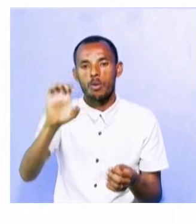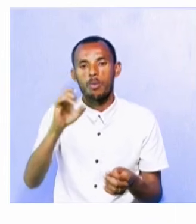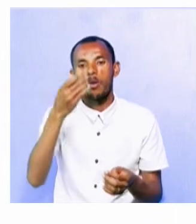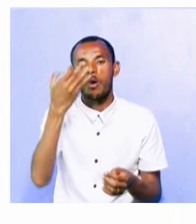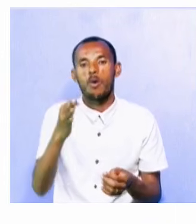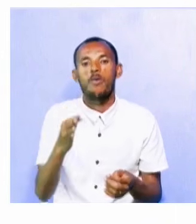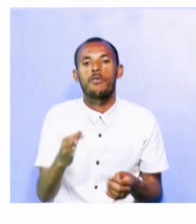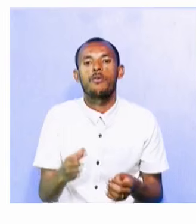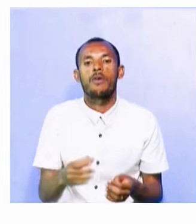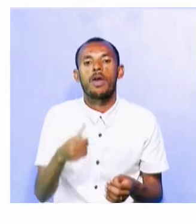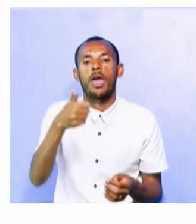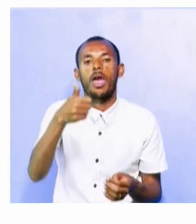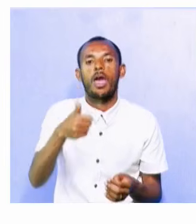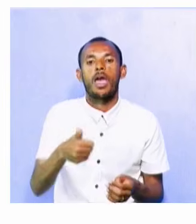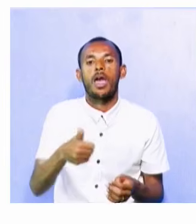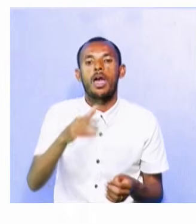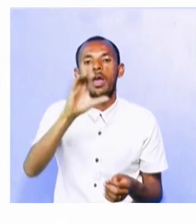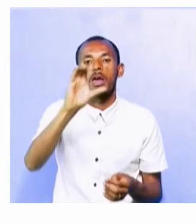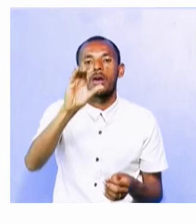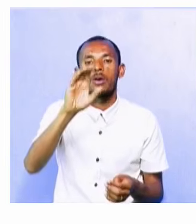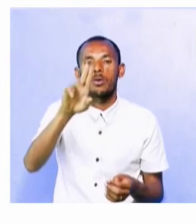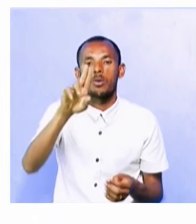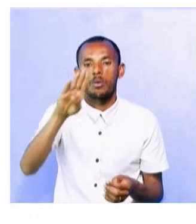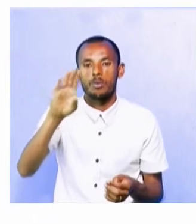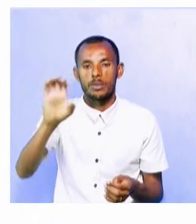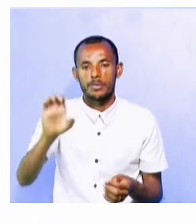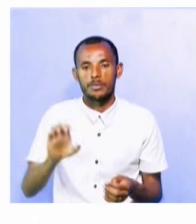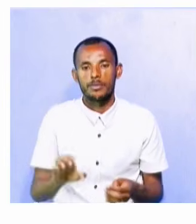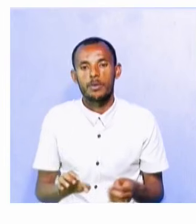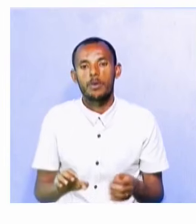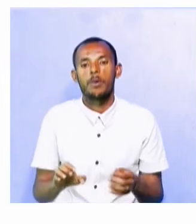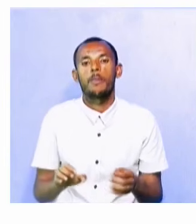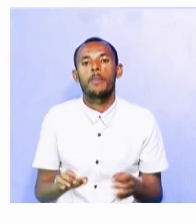of a cube is